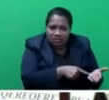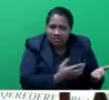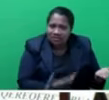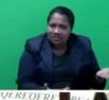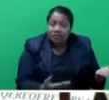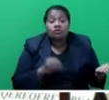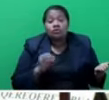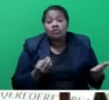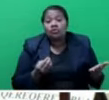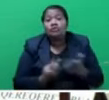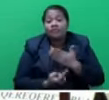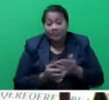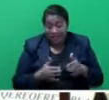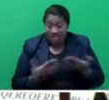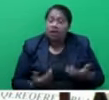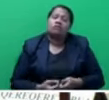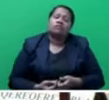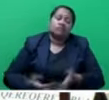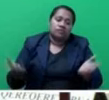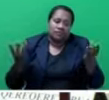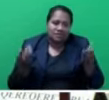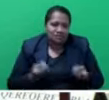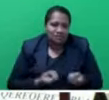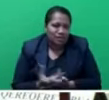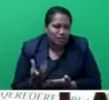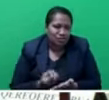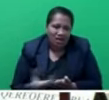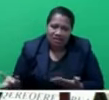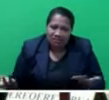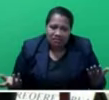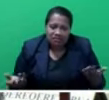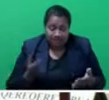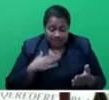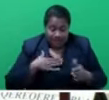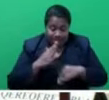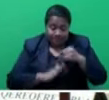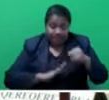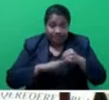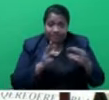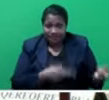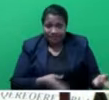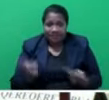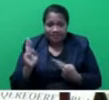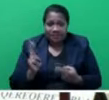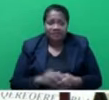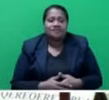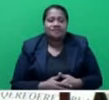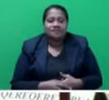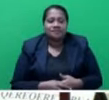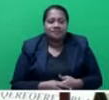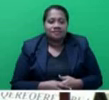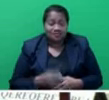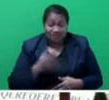no wastage of expenditure. So, Mr. Speaker, my final recommendation,